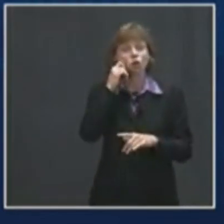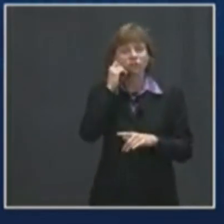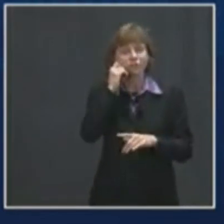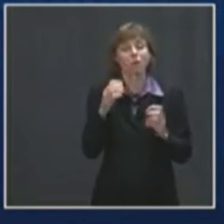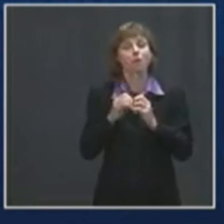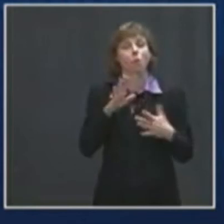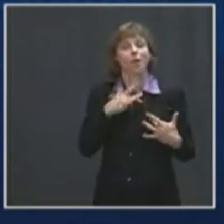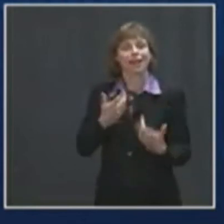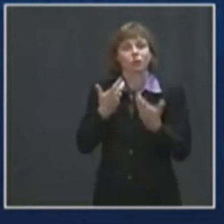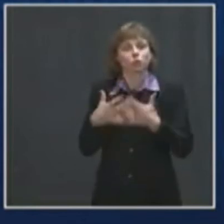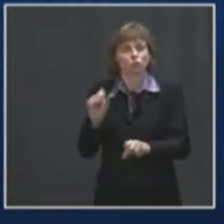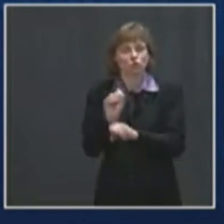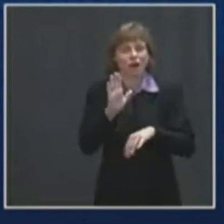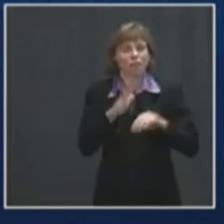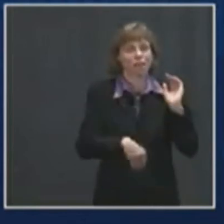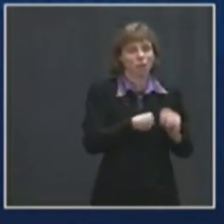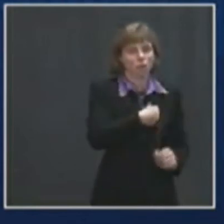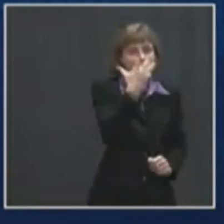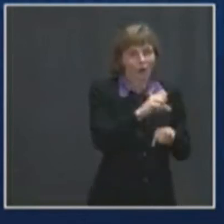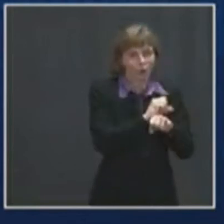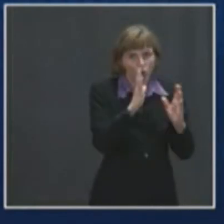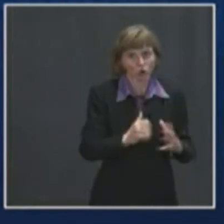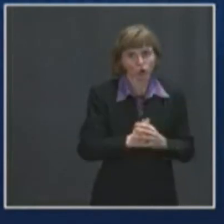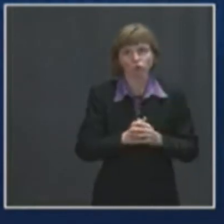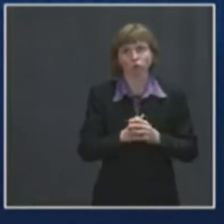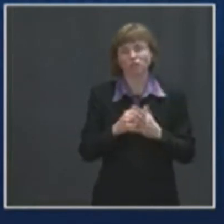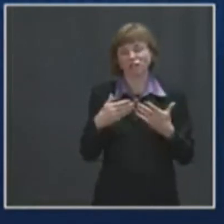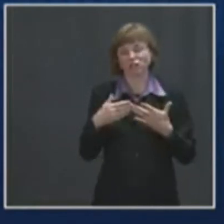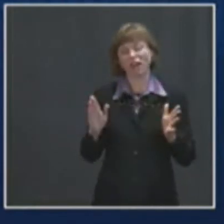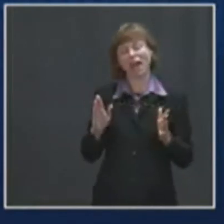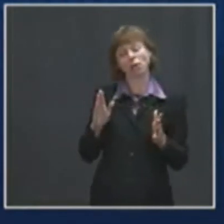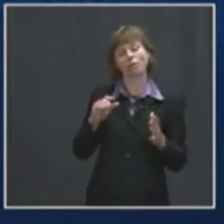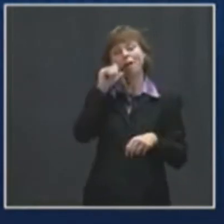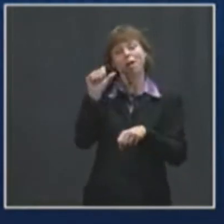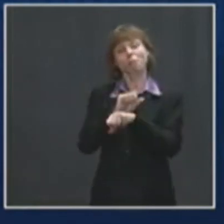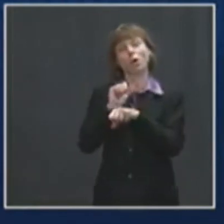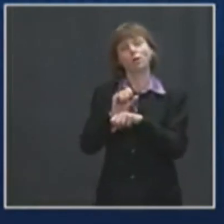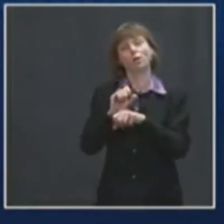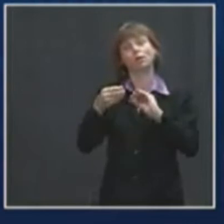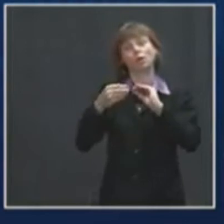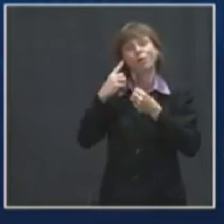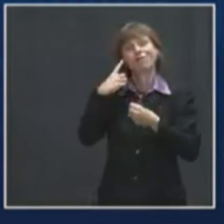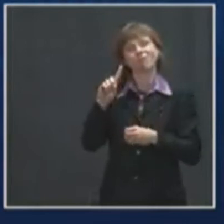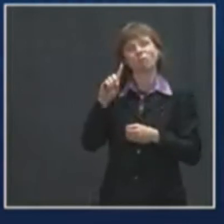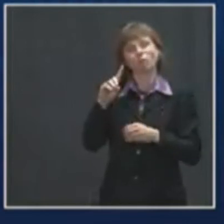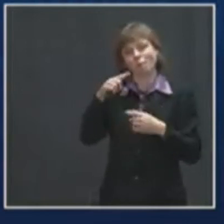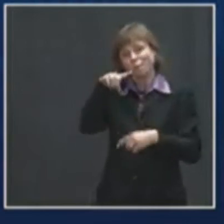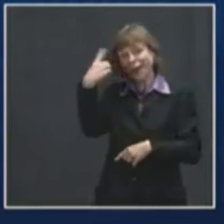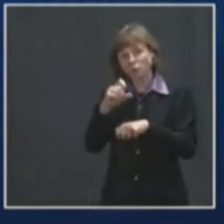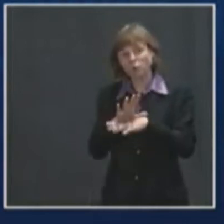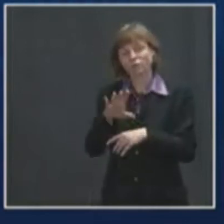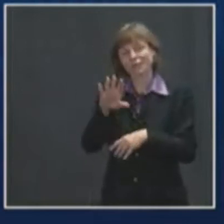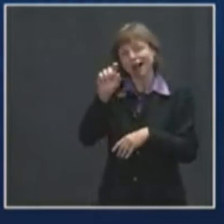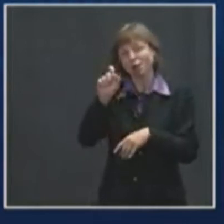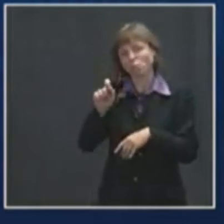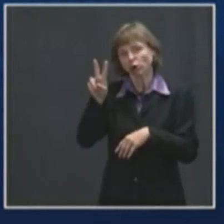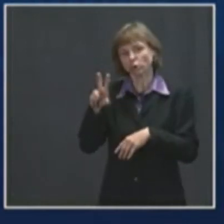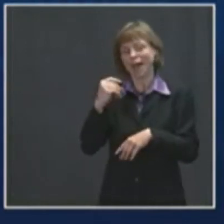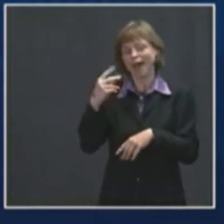In January, the unemployment rate for black workers was 9.2% and was 8.6% for Hispanic workers